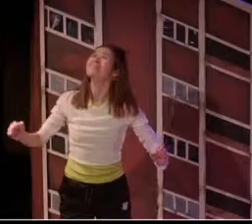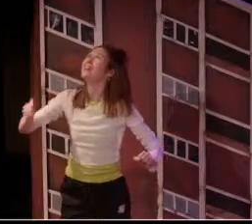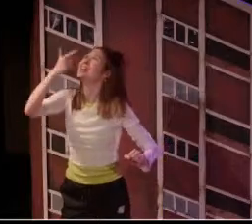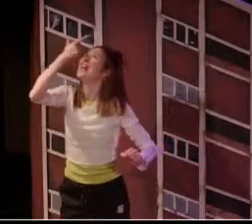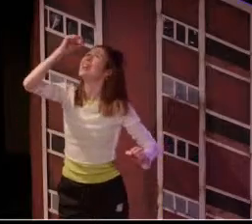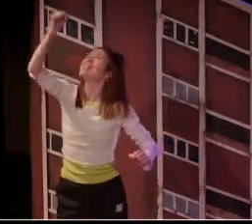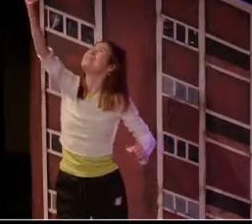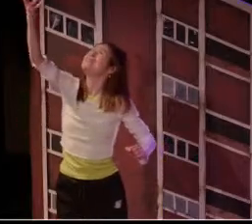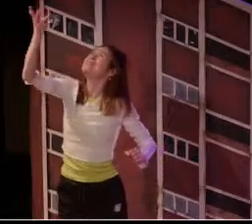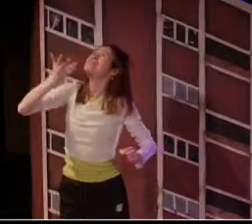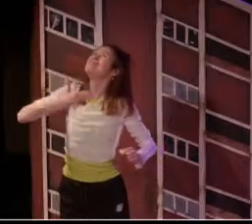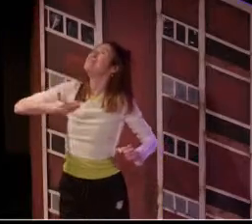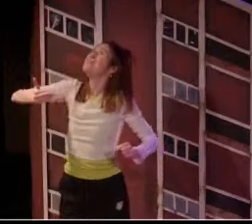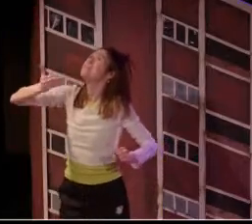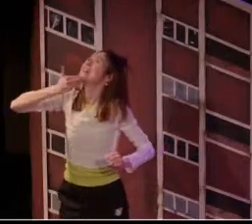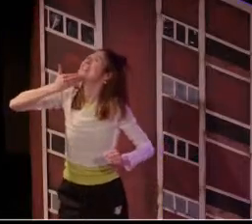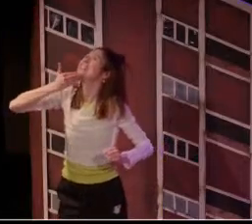us.